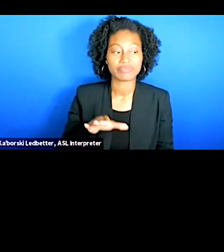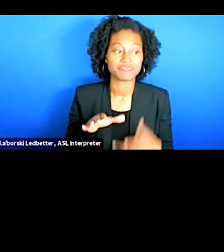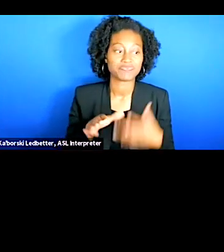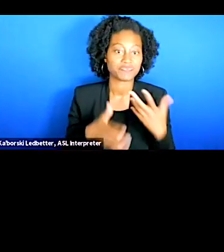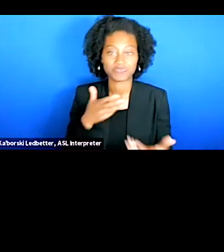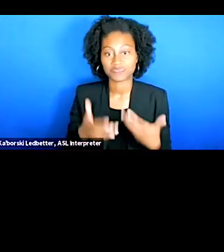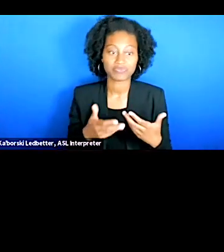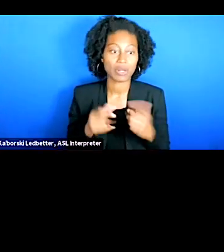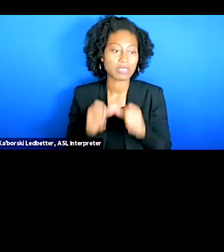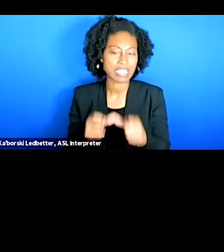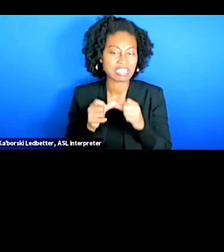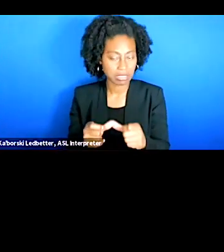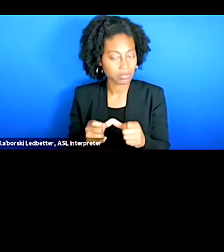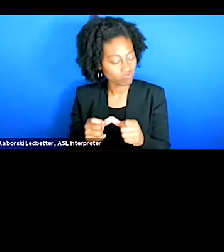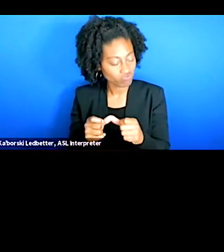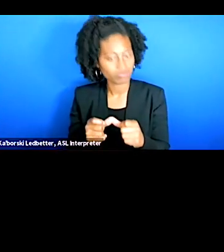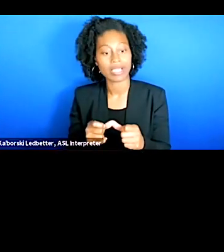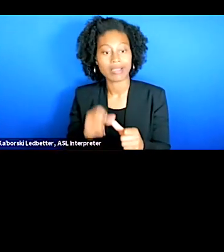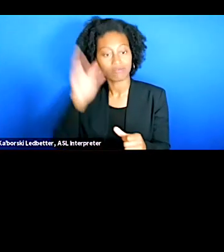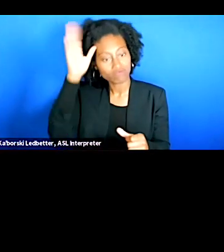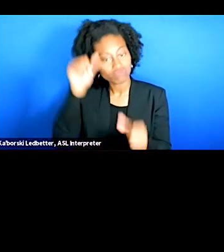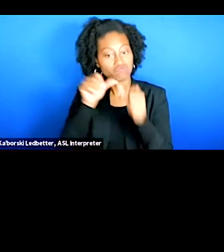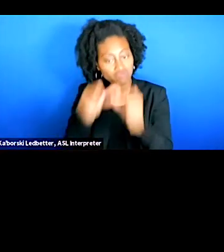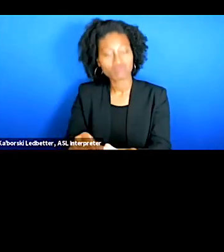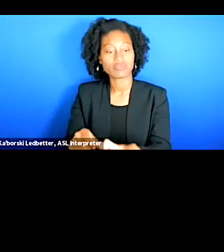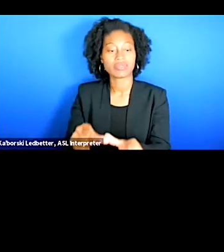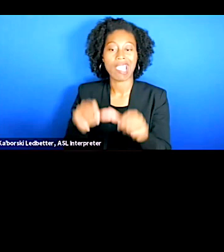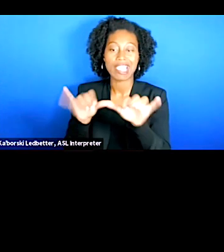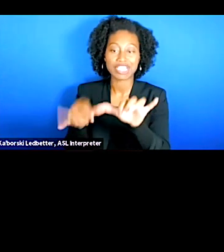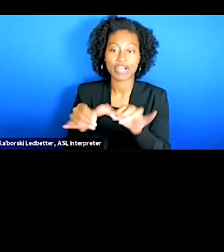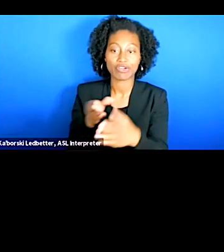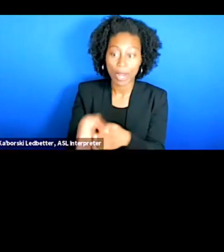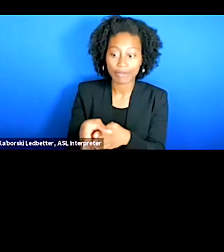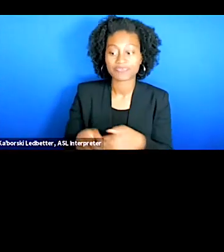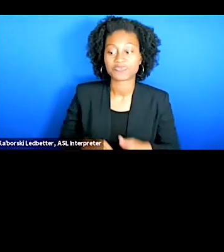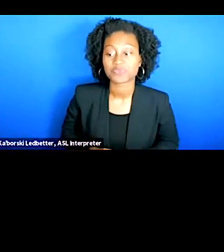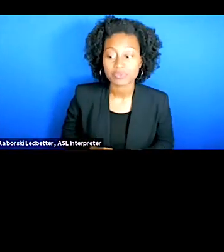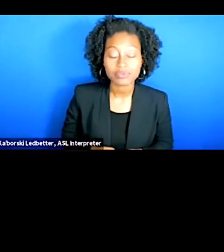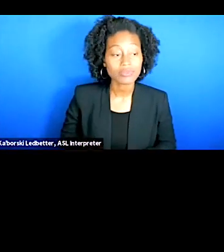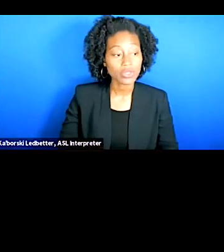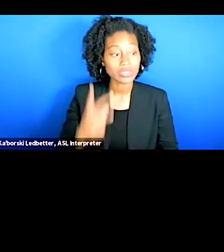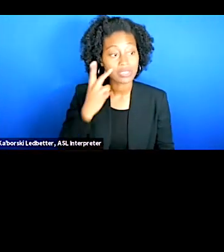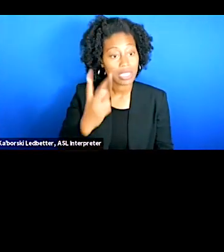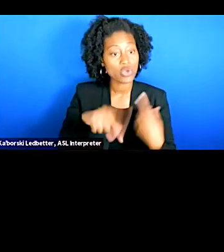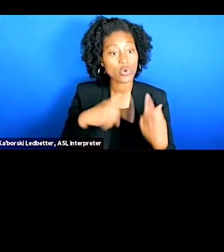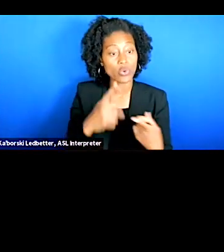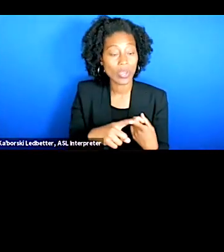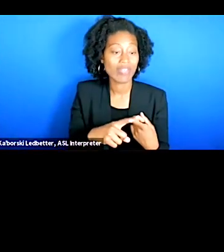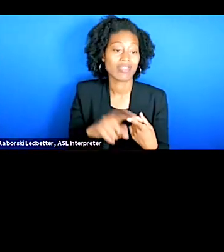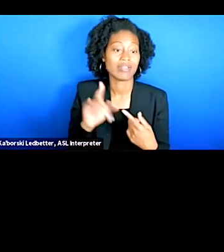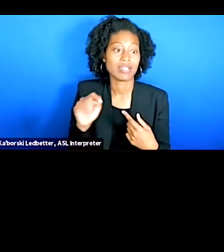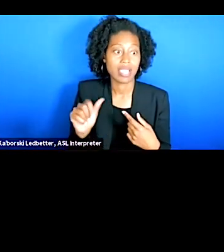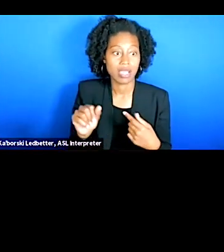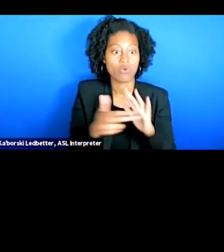persistence in engineering. And then we're going to run the query. And as you can see, when the data was coded, it's been coded